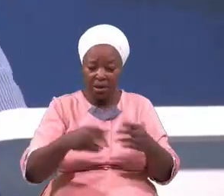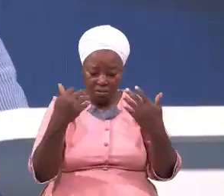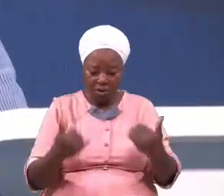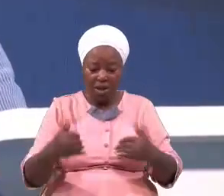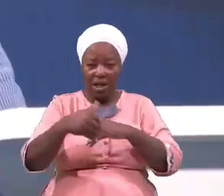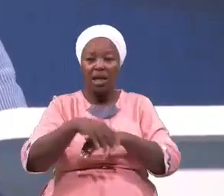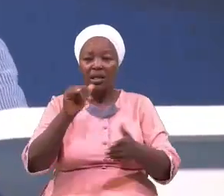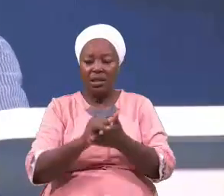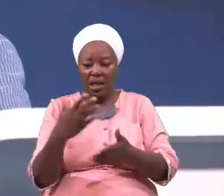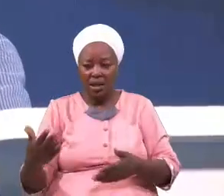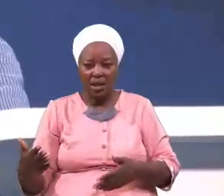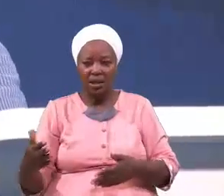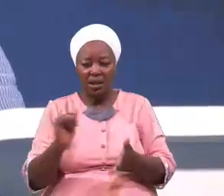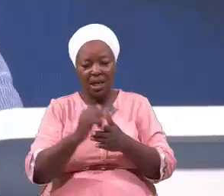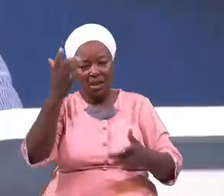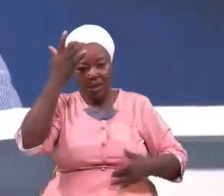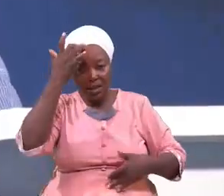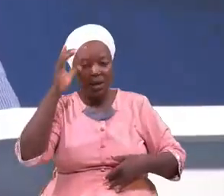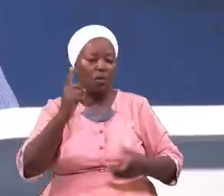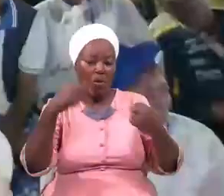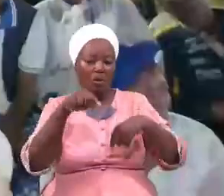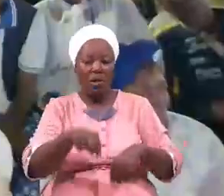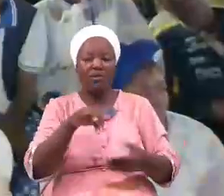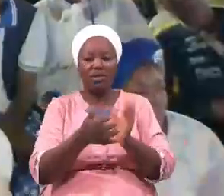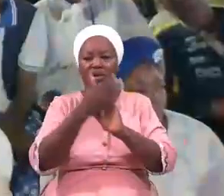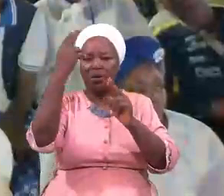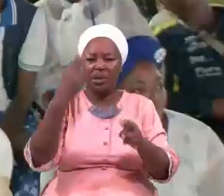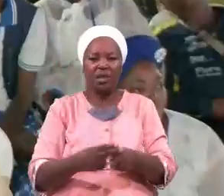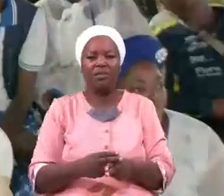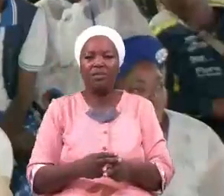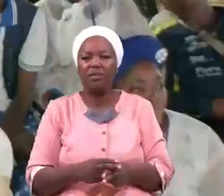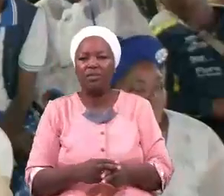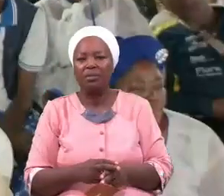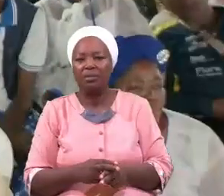that thing, that disease will come down.